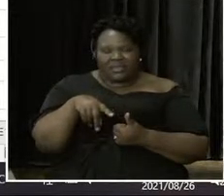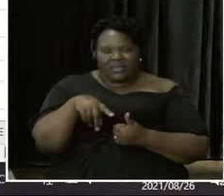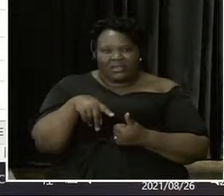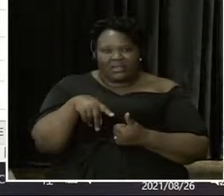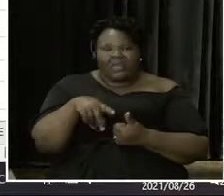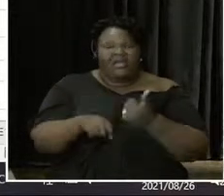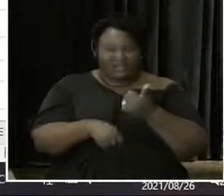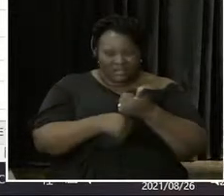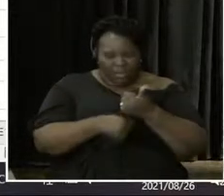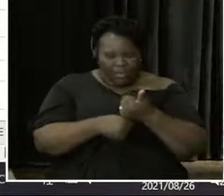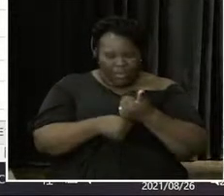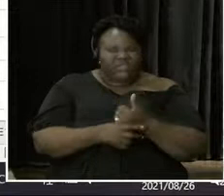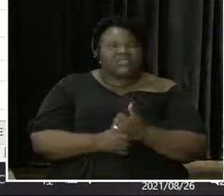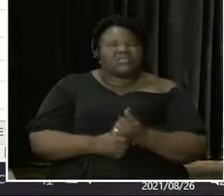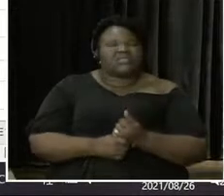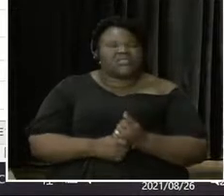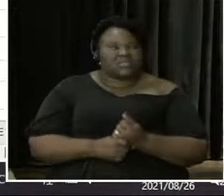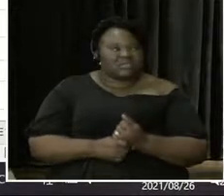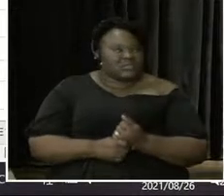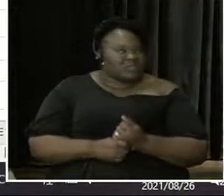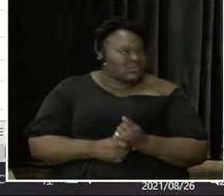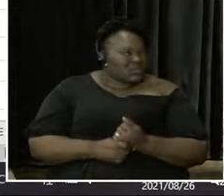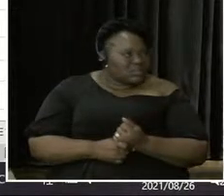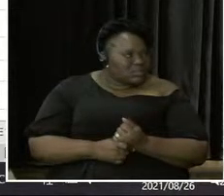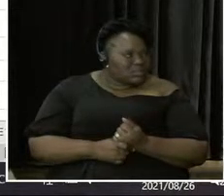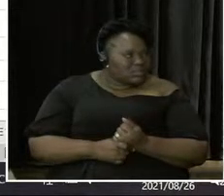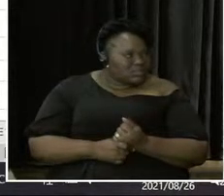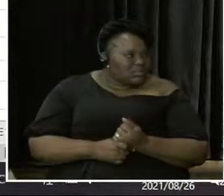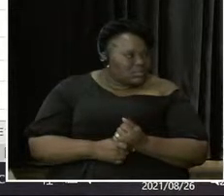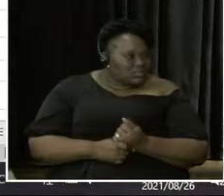IFP support the item. IFP supports.